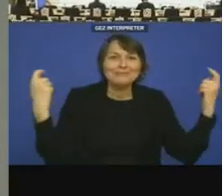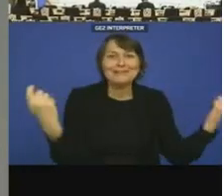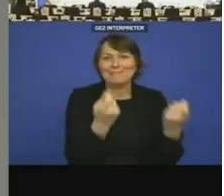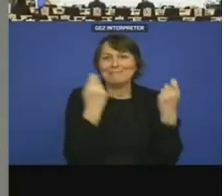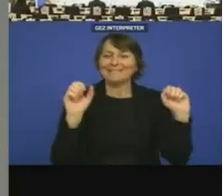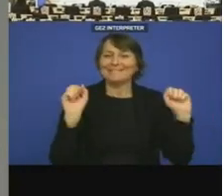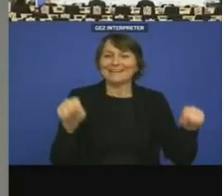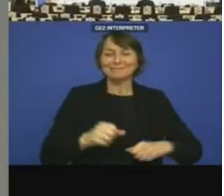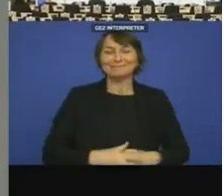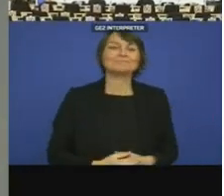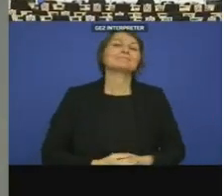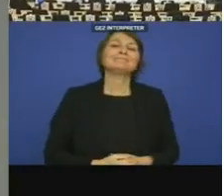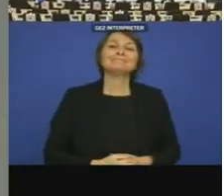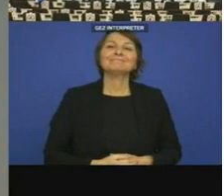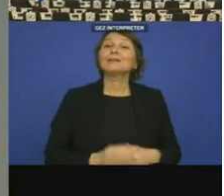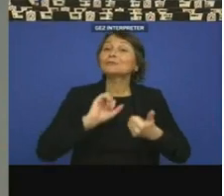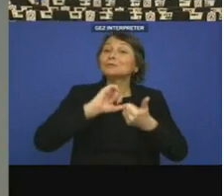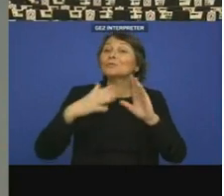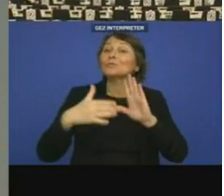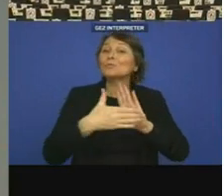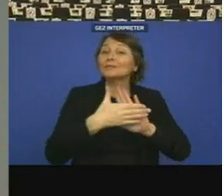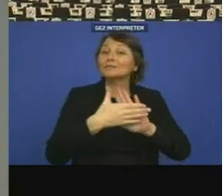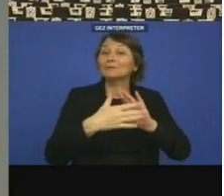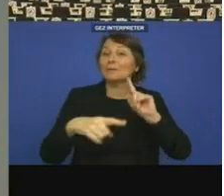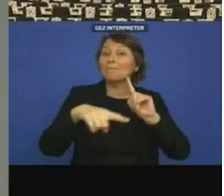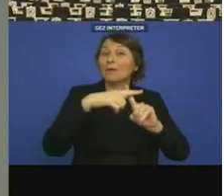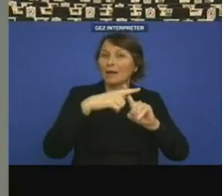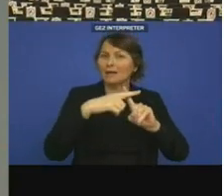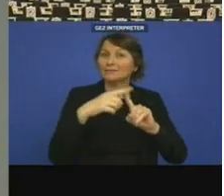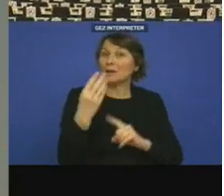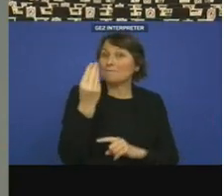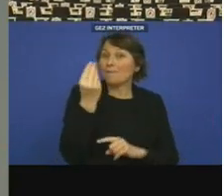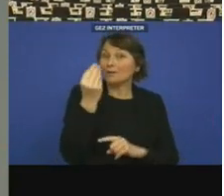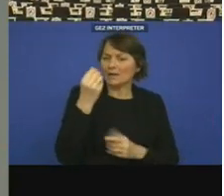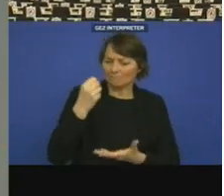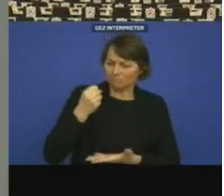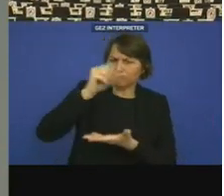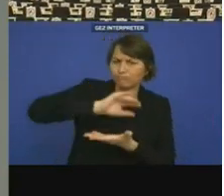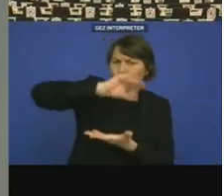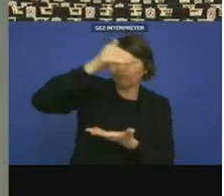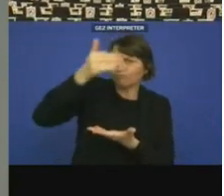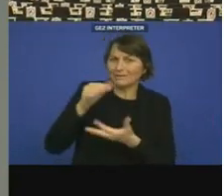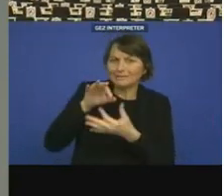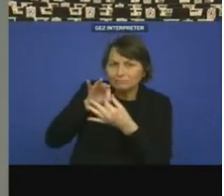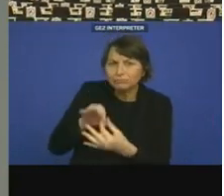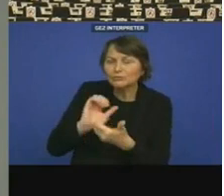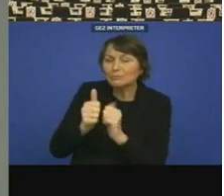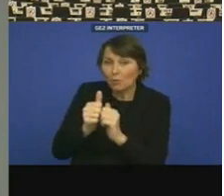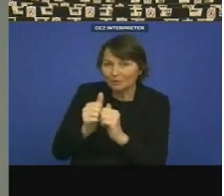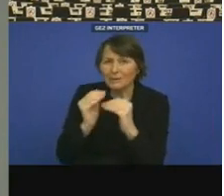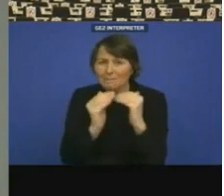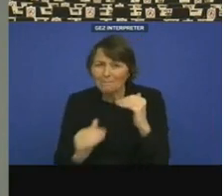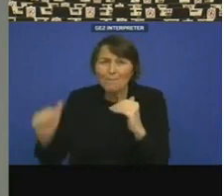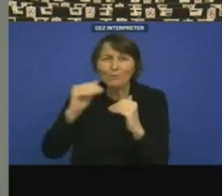have a stronger Erasmus Plus sport budget. We are increasing the budget for the sport calls to over 70 million